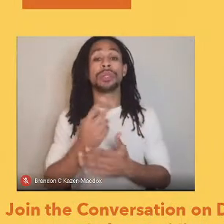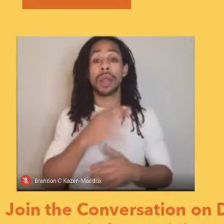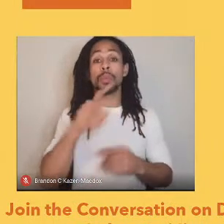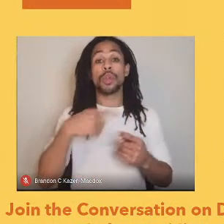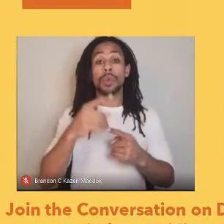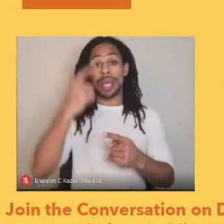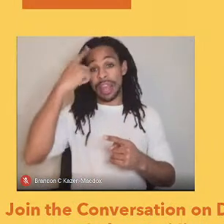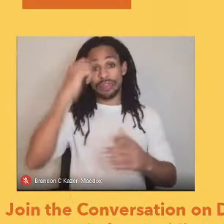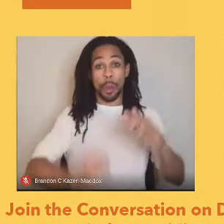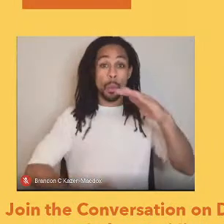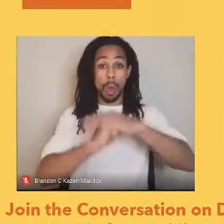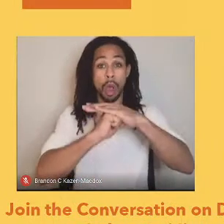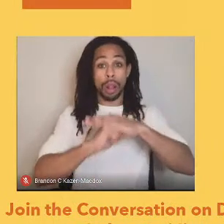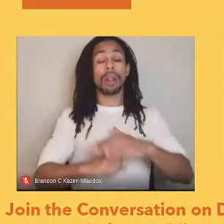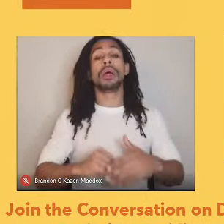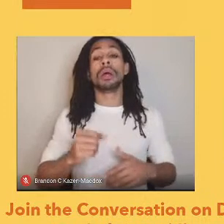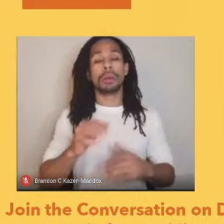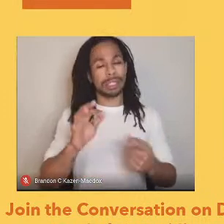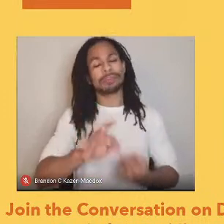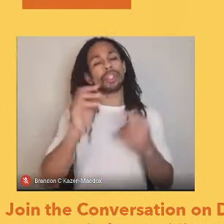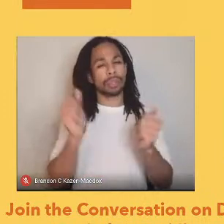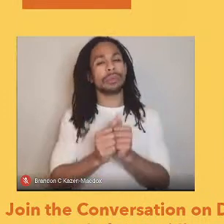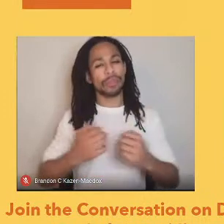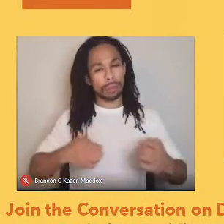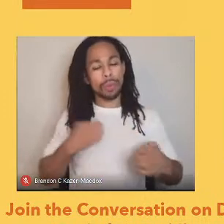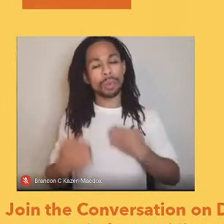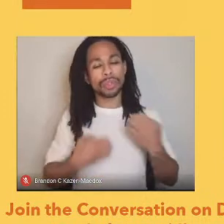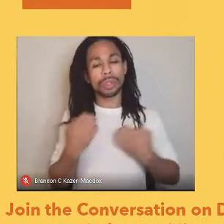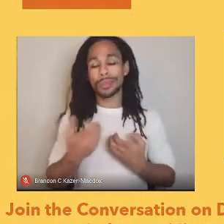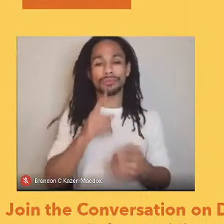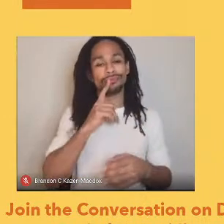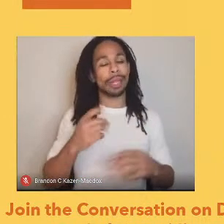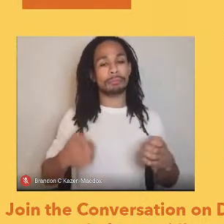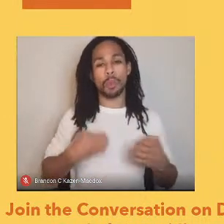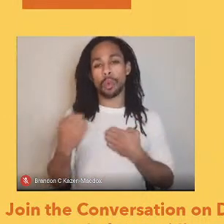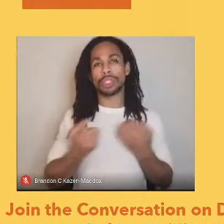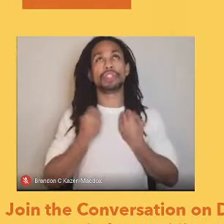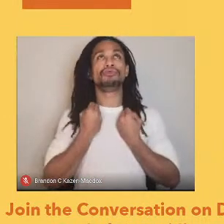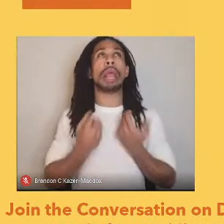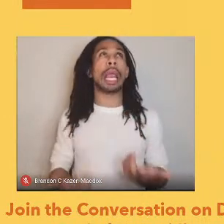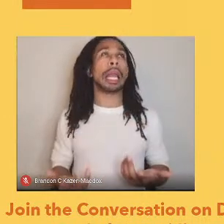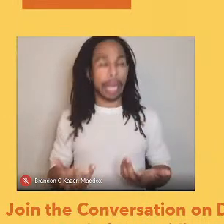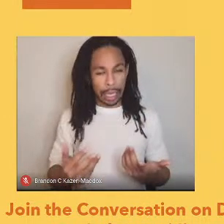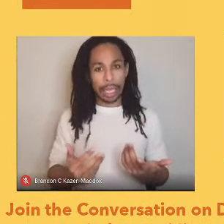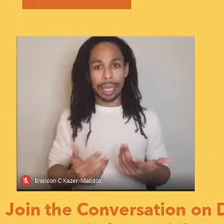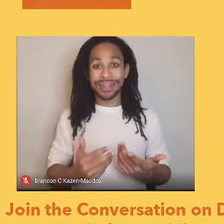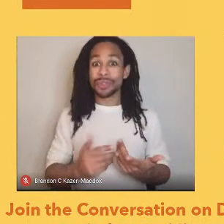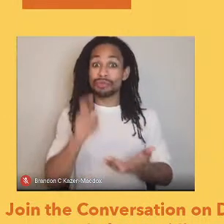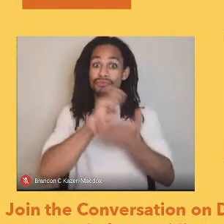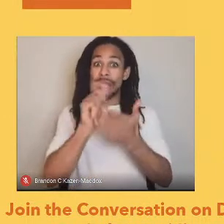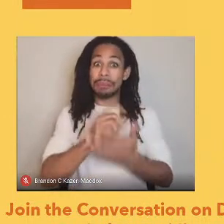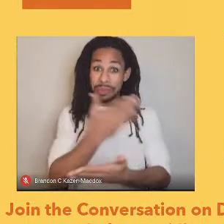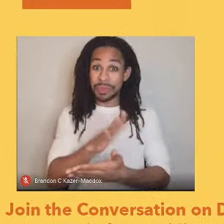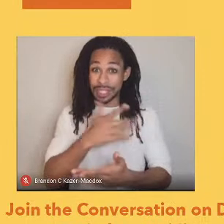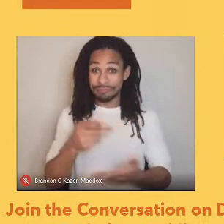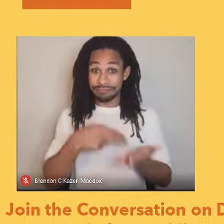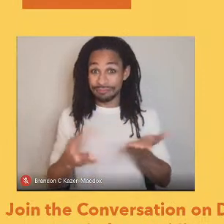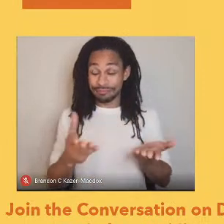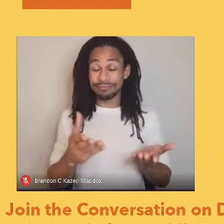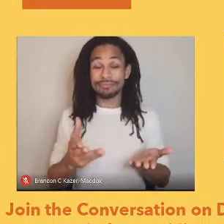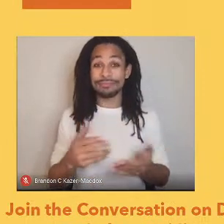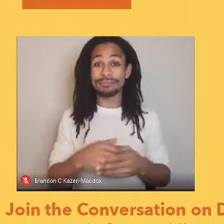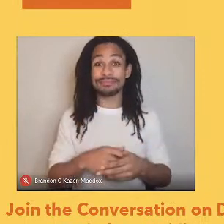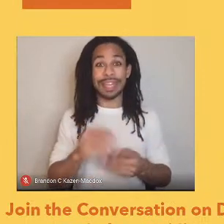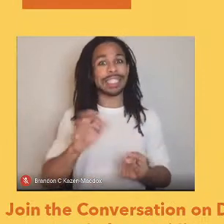especially if it has to do with your emotions, because it's an emotionally draining thing to really write music, especially under